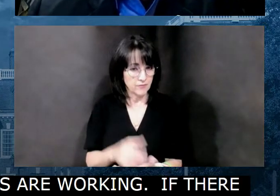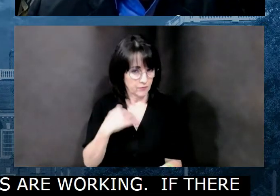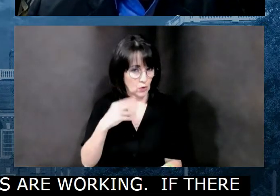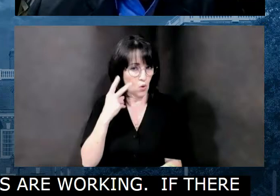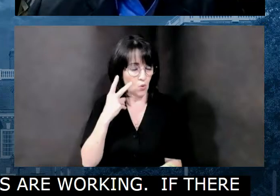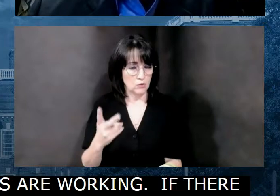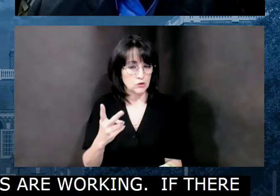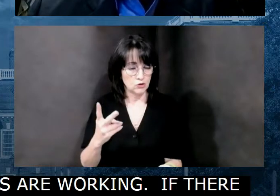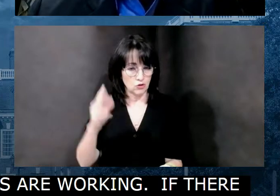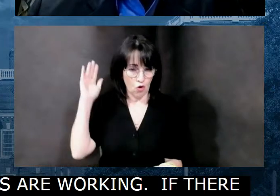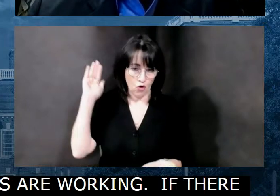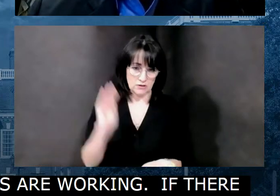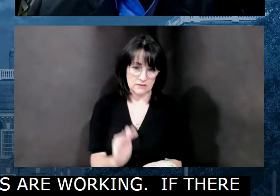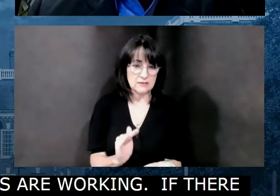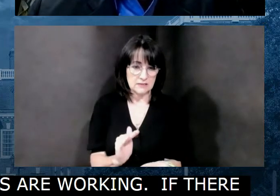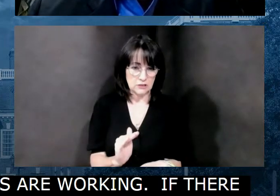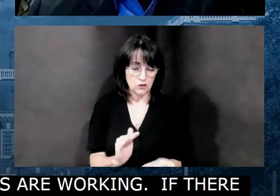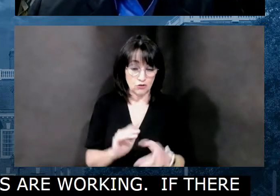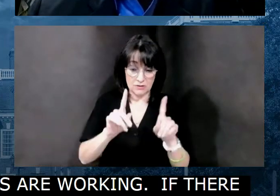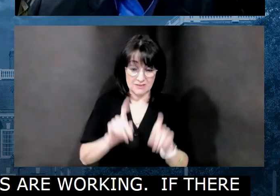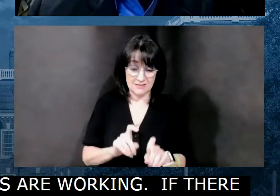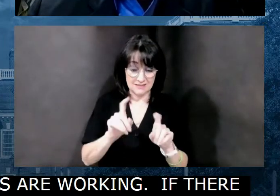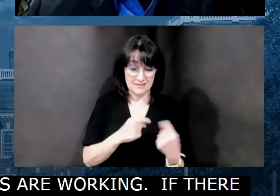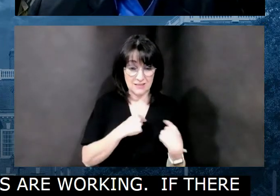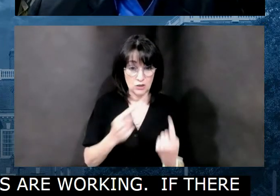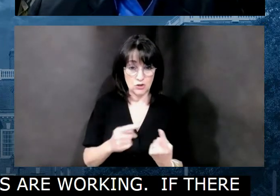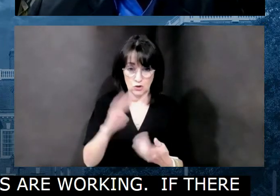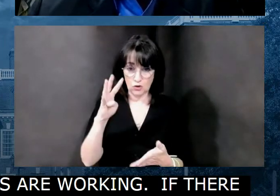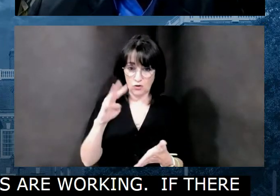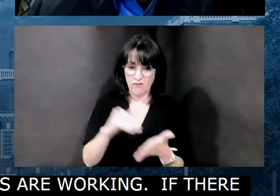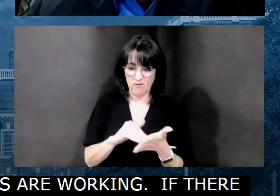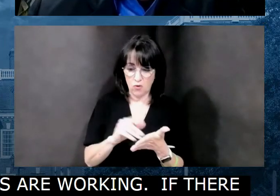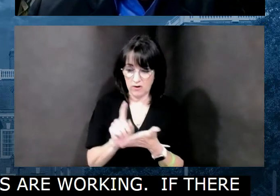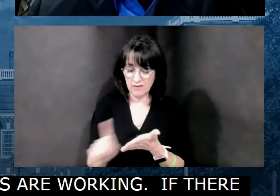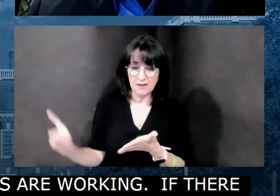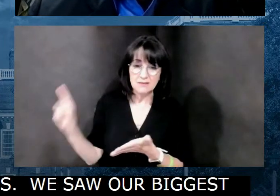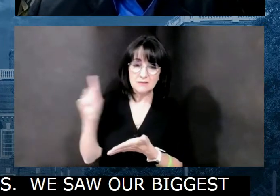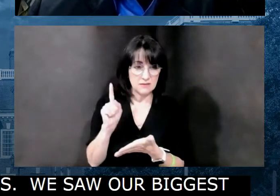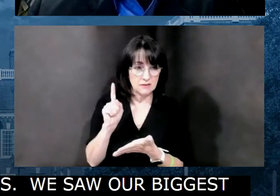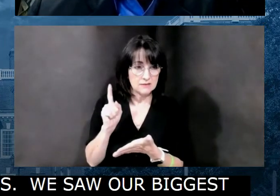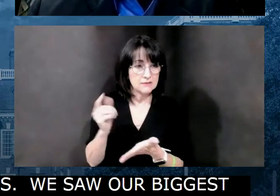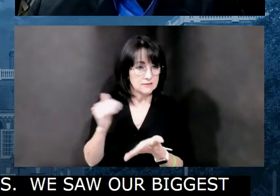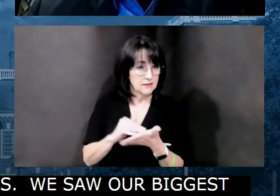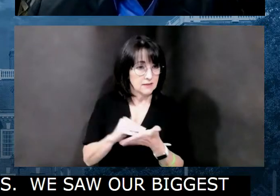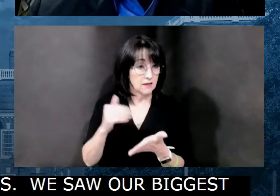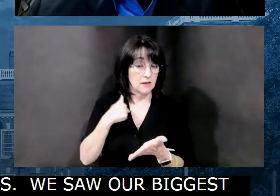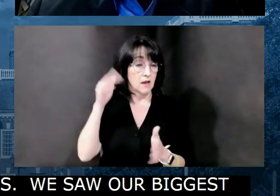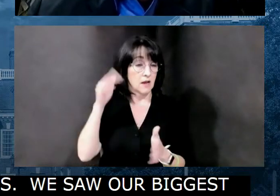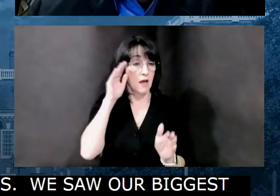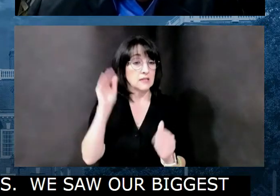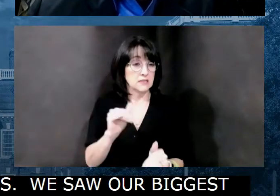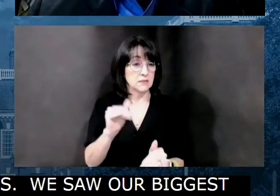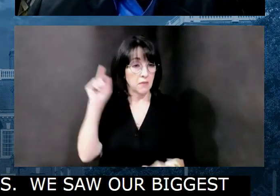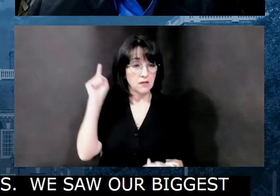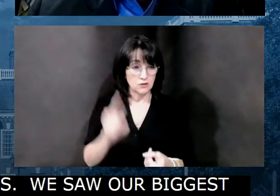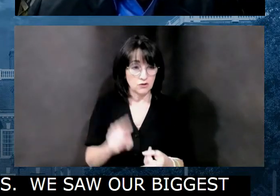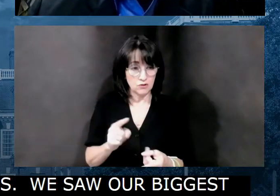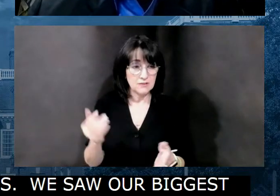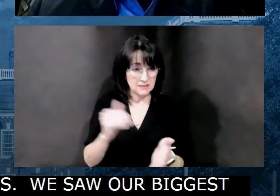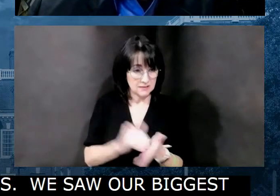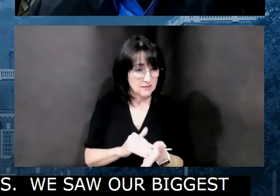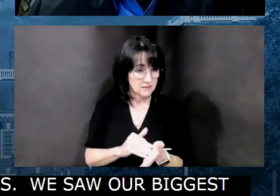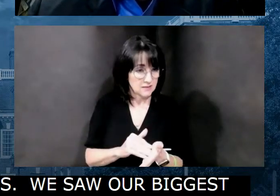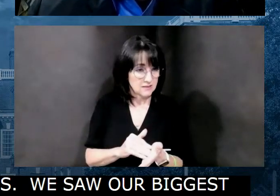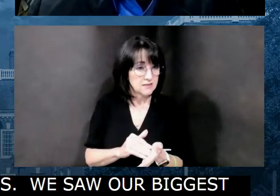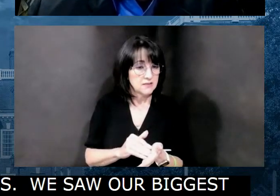seen in testing ever, about 4,000 last week. Again, I expect this to decrease again next week as, the